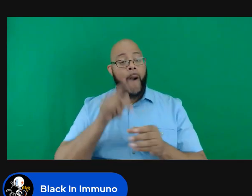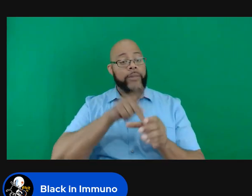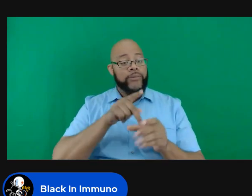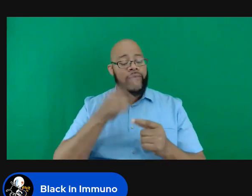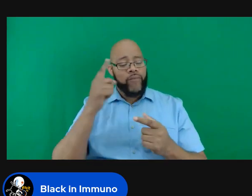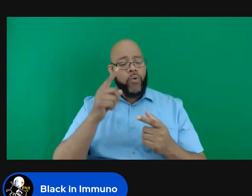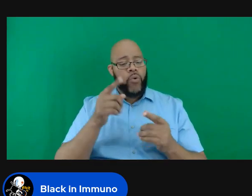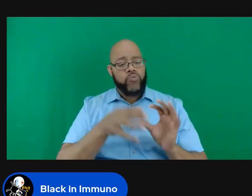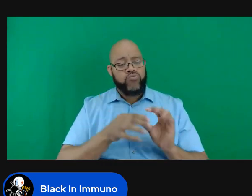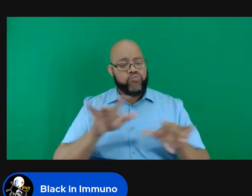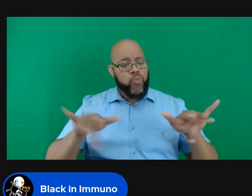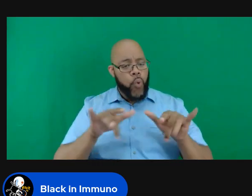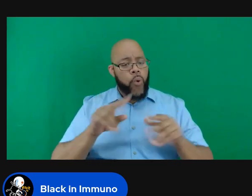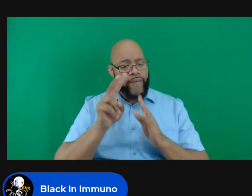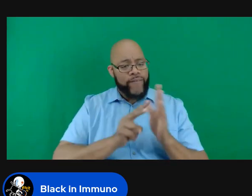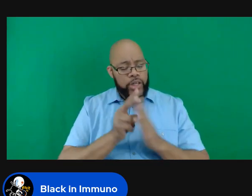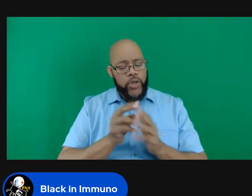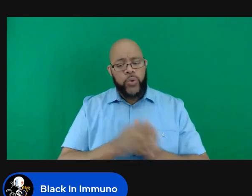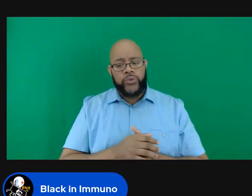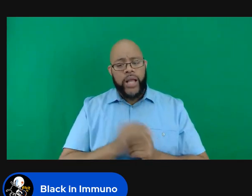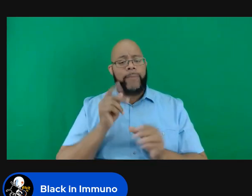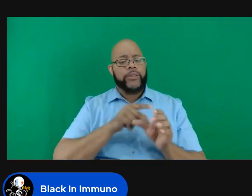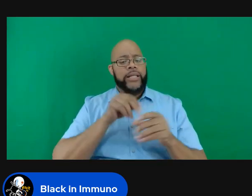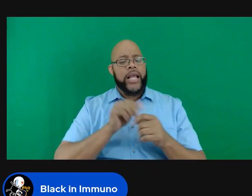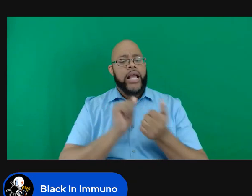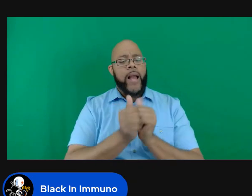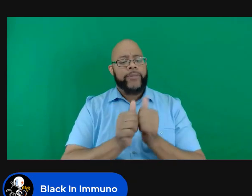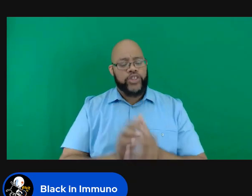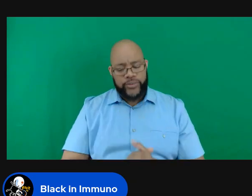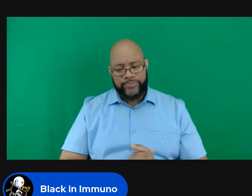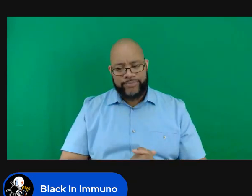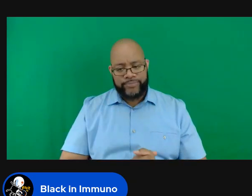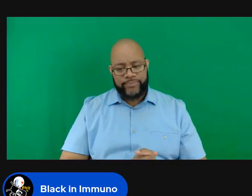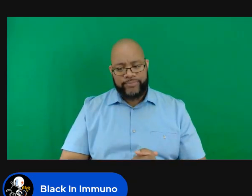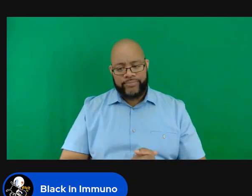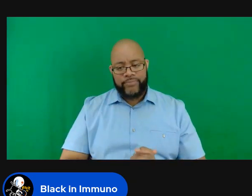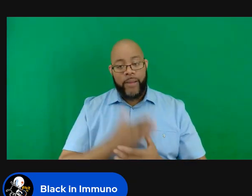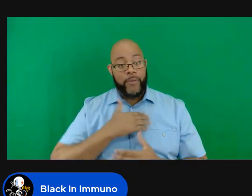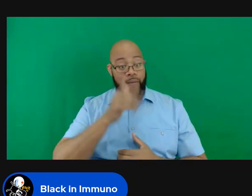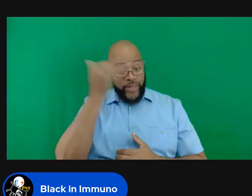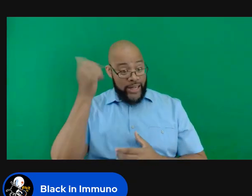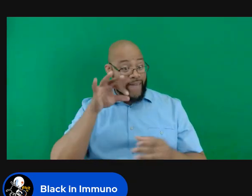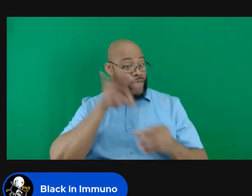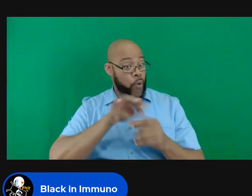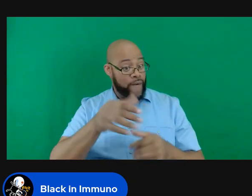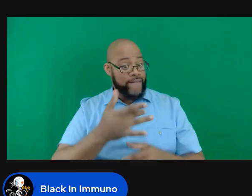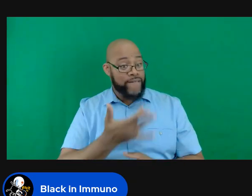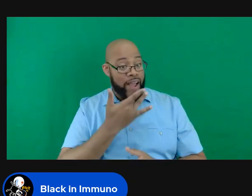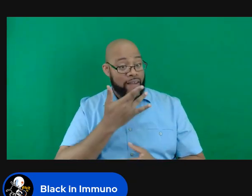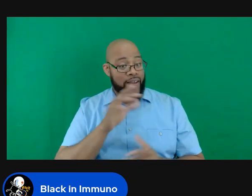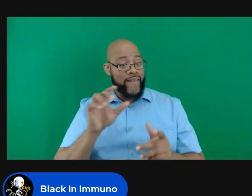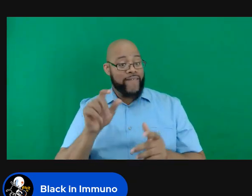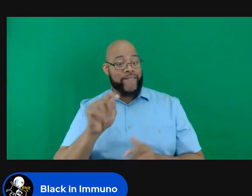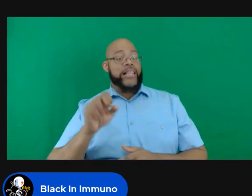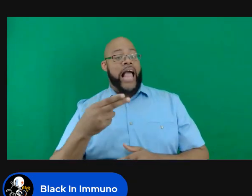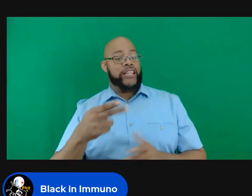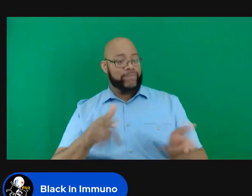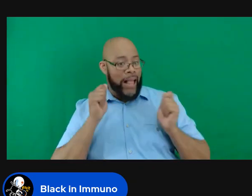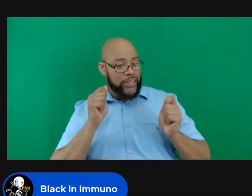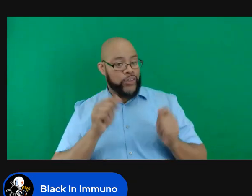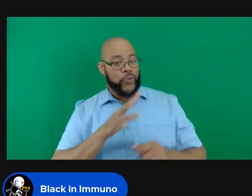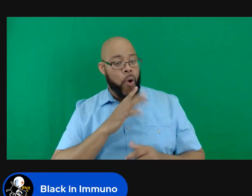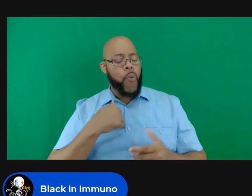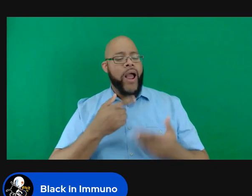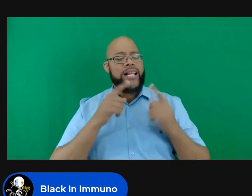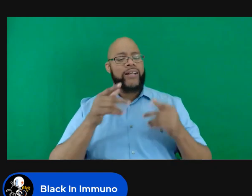recording the videos and participating in the competition. Please don't forget to vote for your favorite Flash Talk. We will announce the final